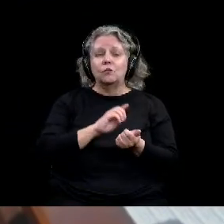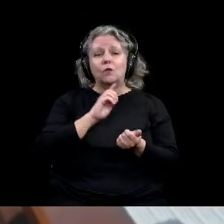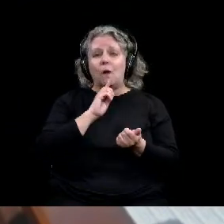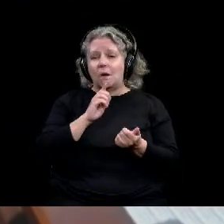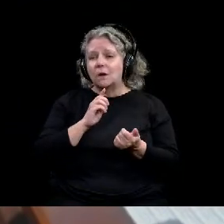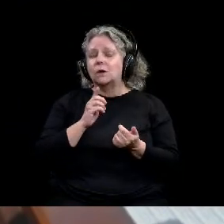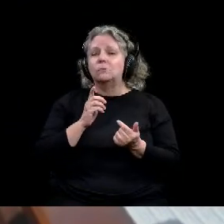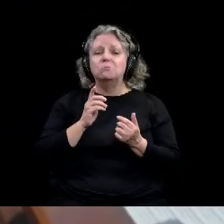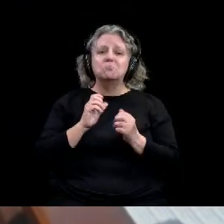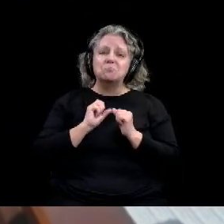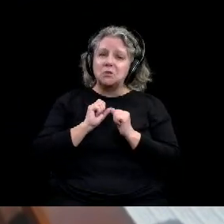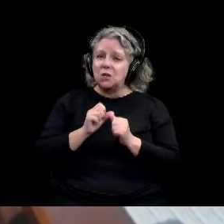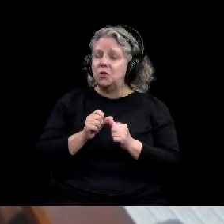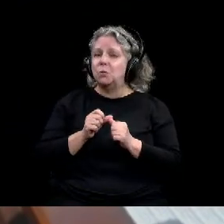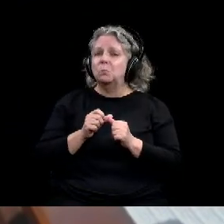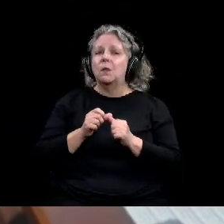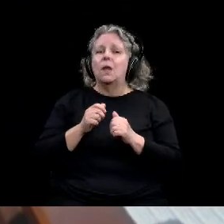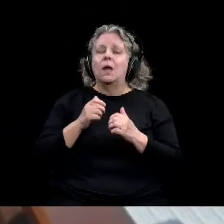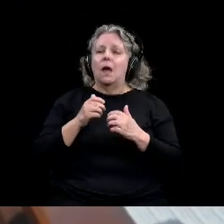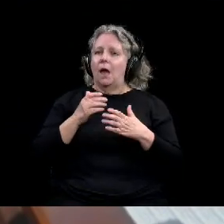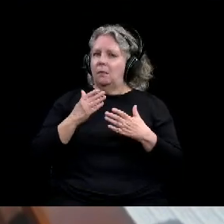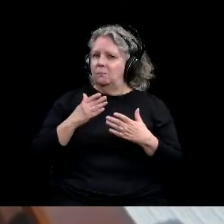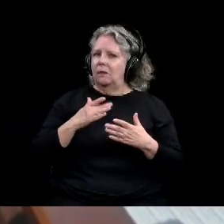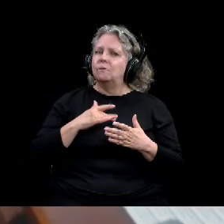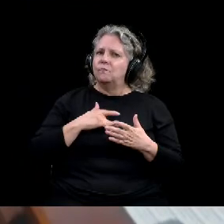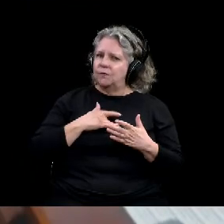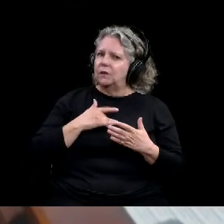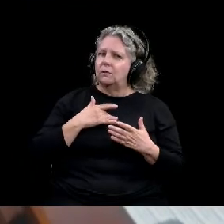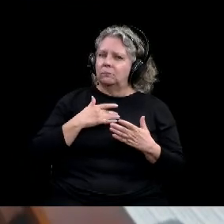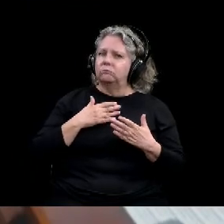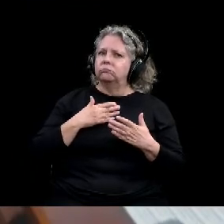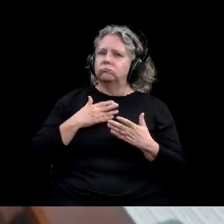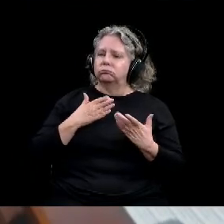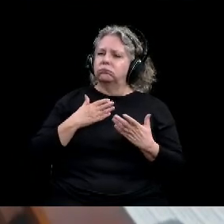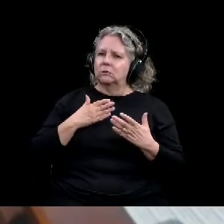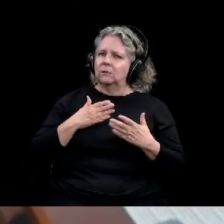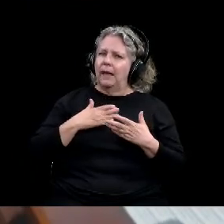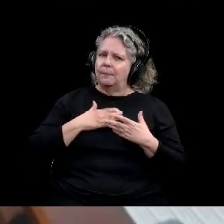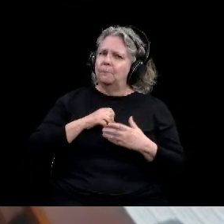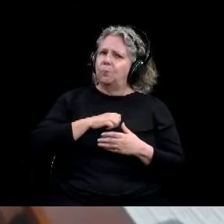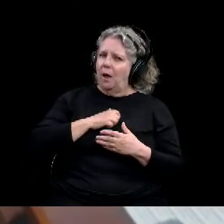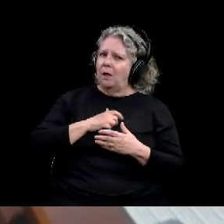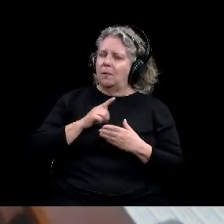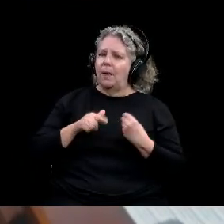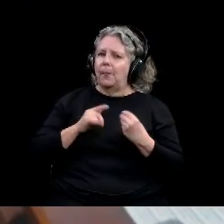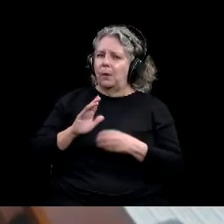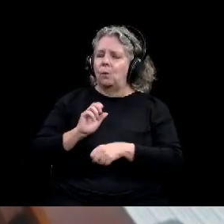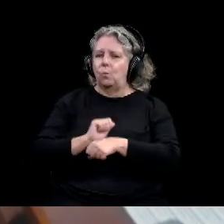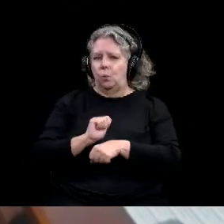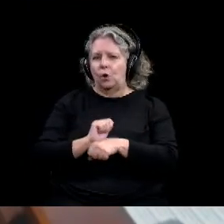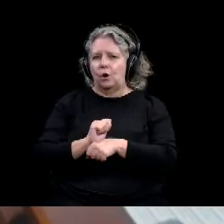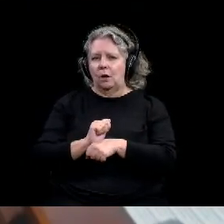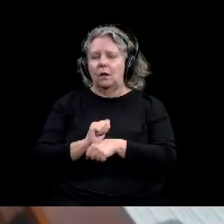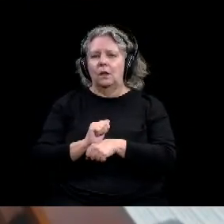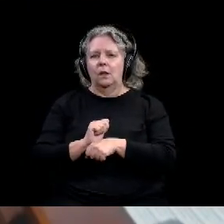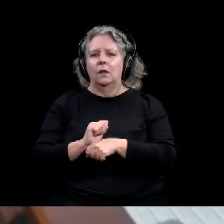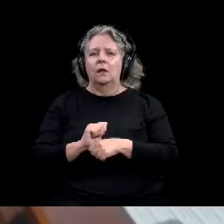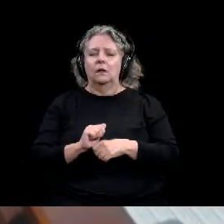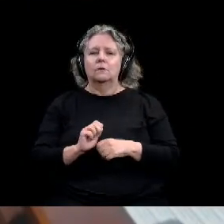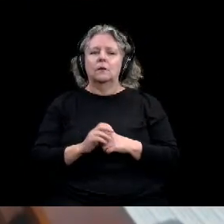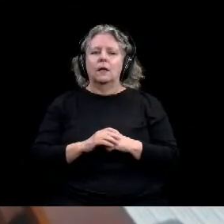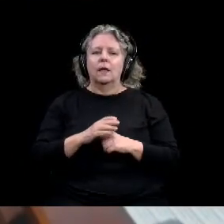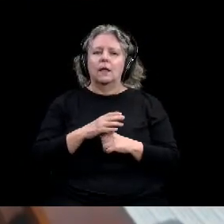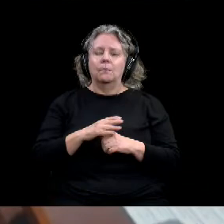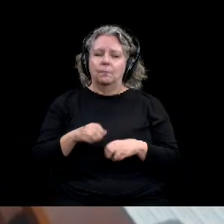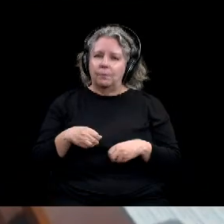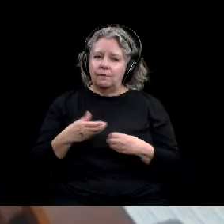take great pride in the work that they are doing in an effort to provide care to not just our COVID patients,